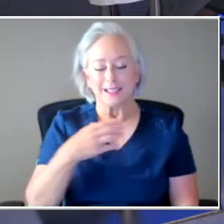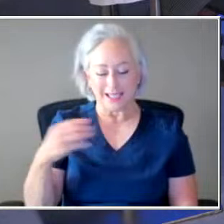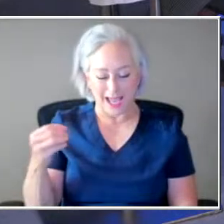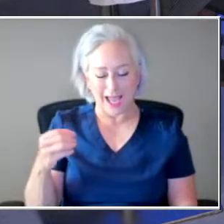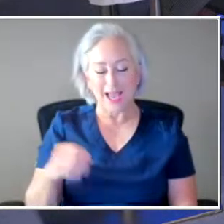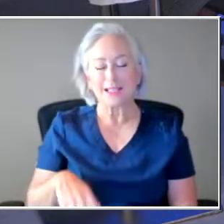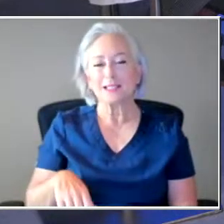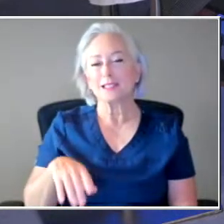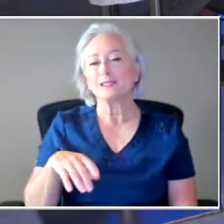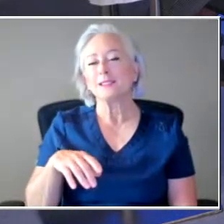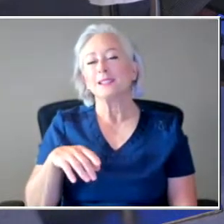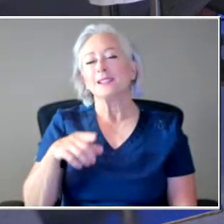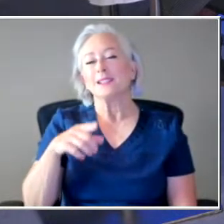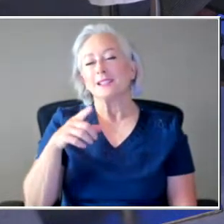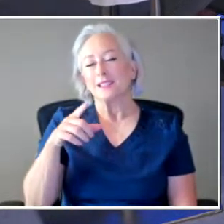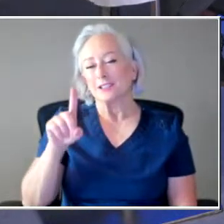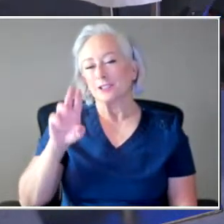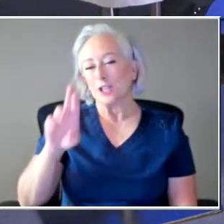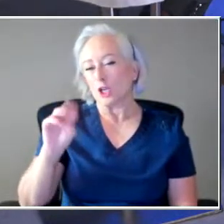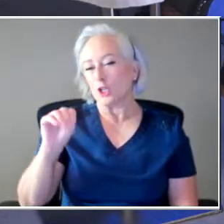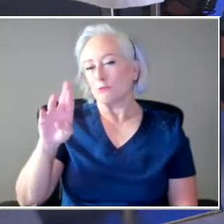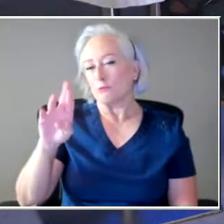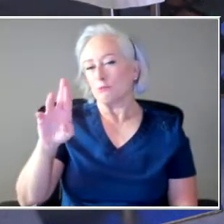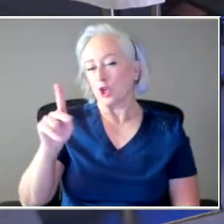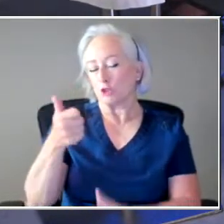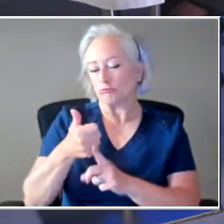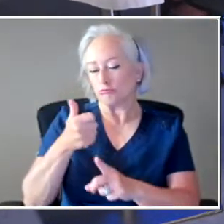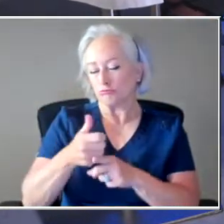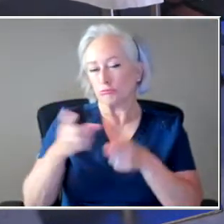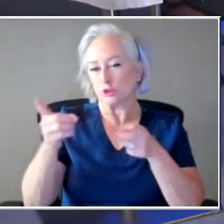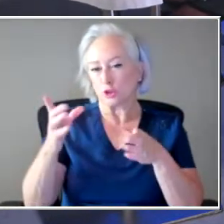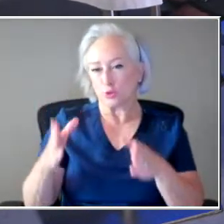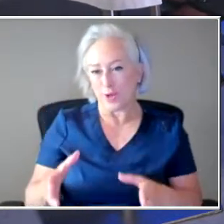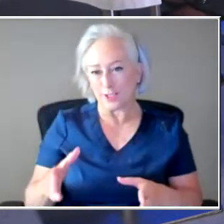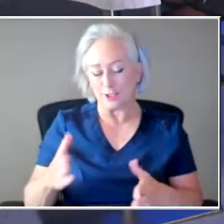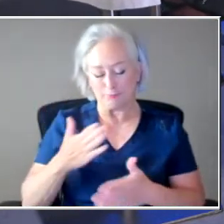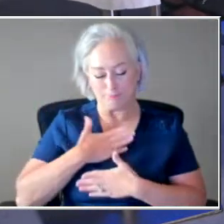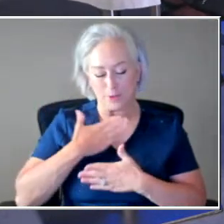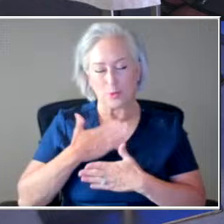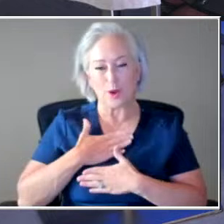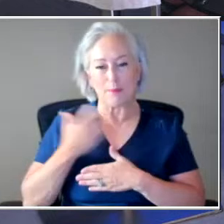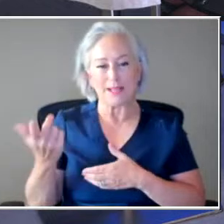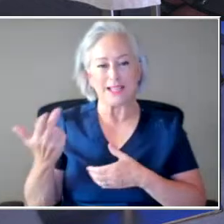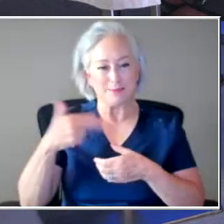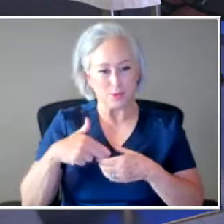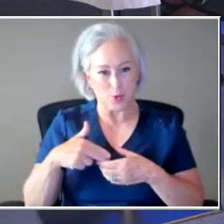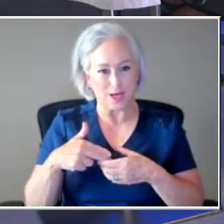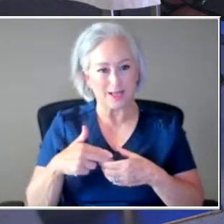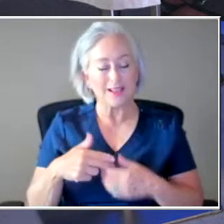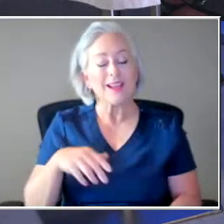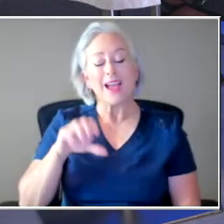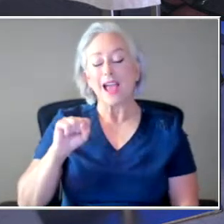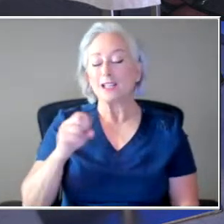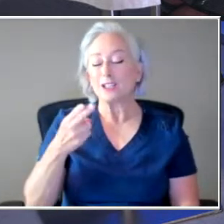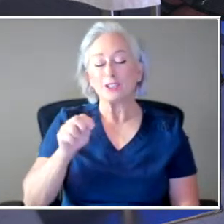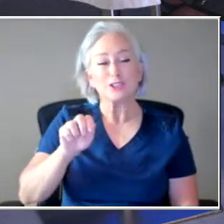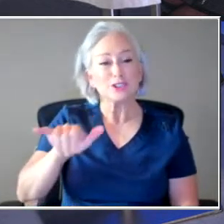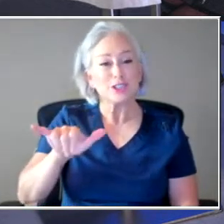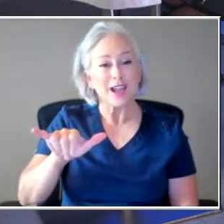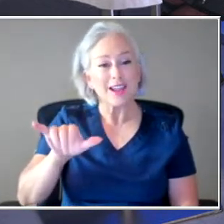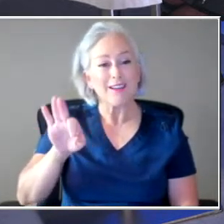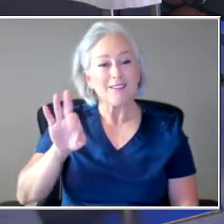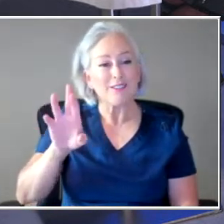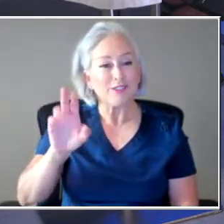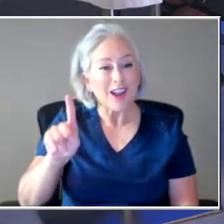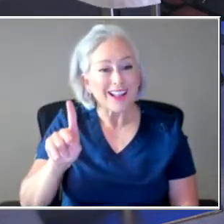both with us today. We are also so happy to be hearing from Shay Franklin, who has gotten to know these doctors while being treated